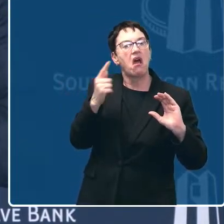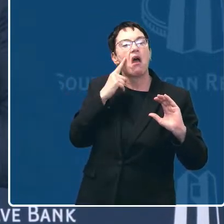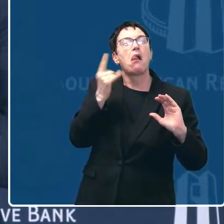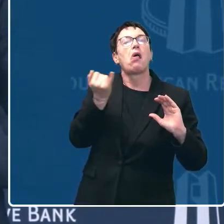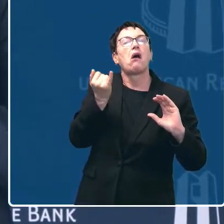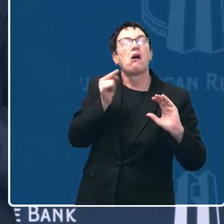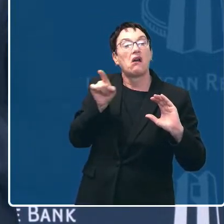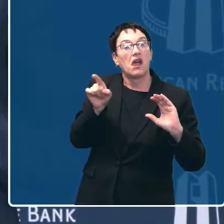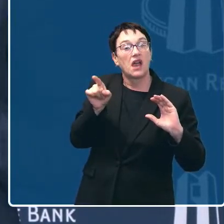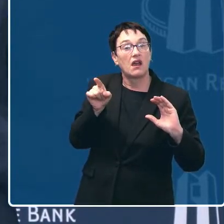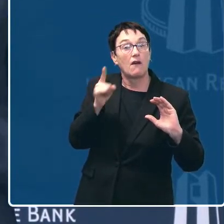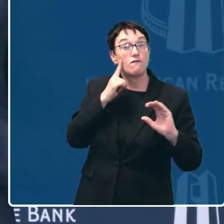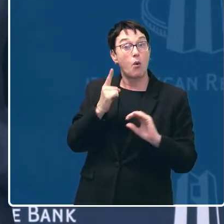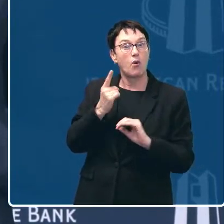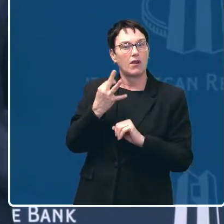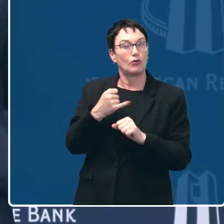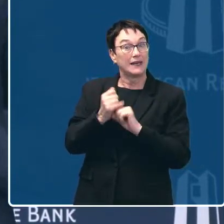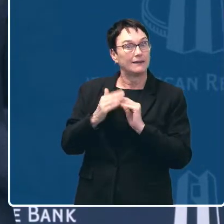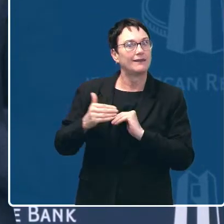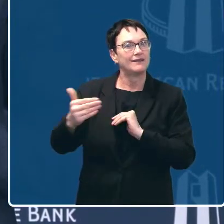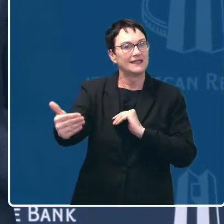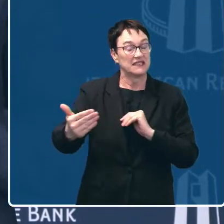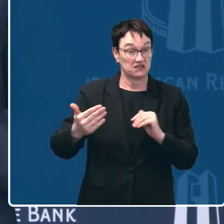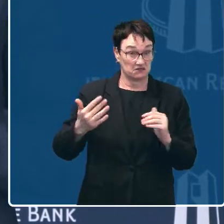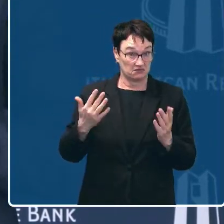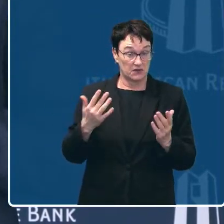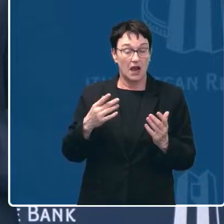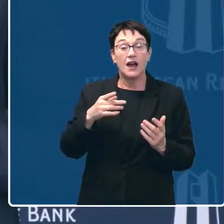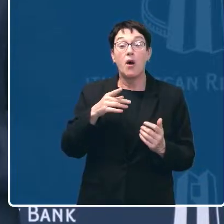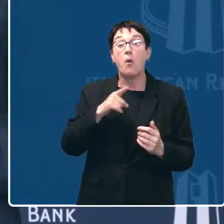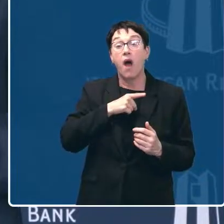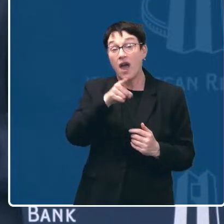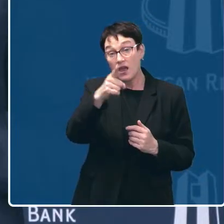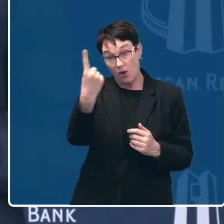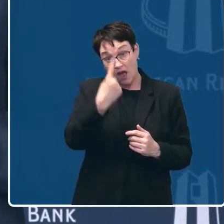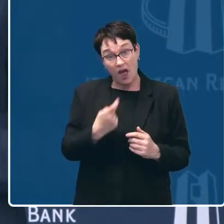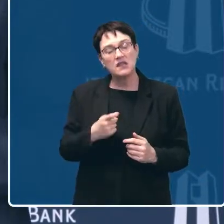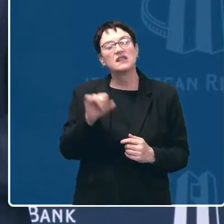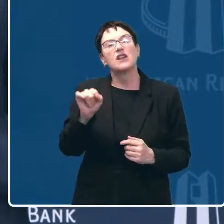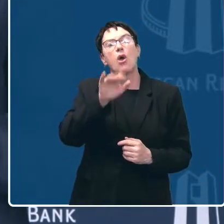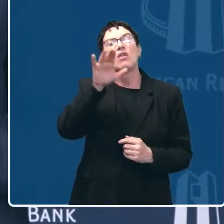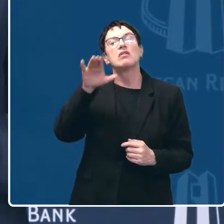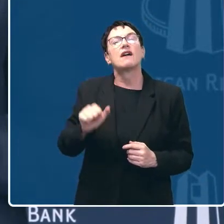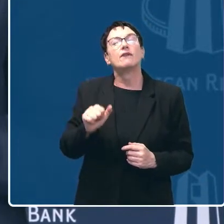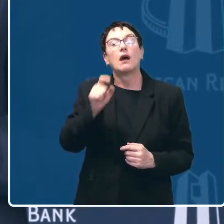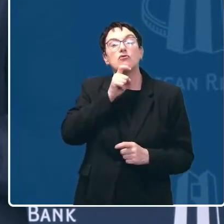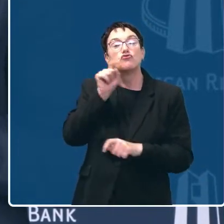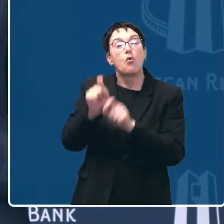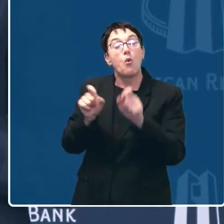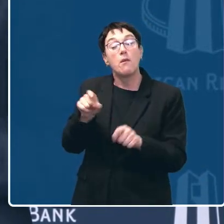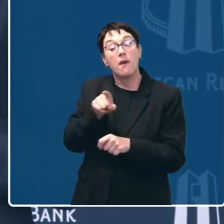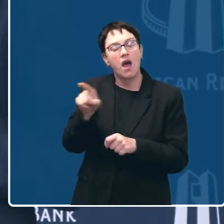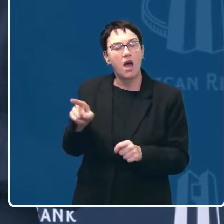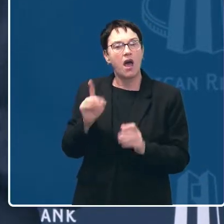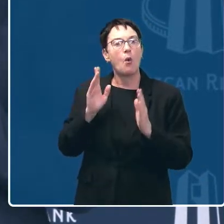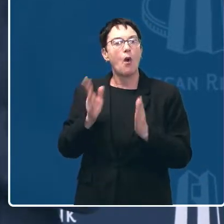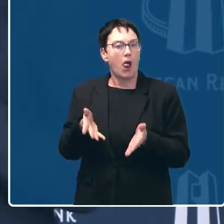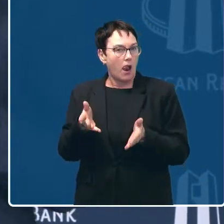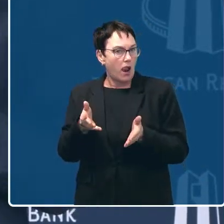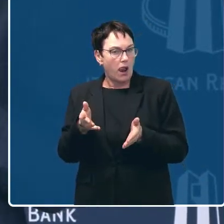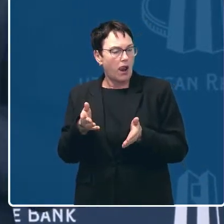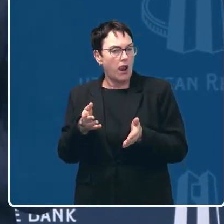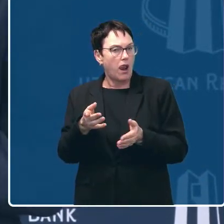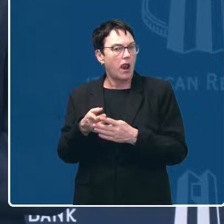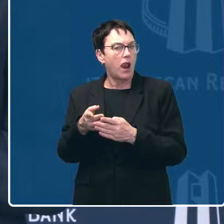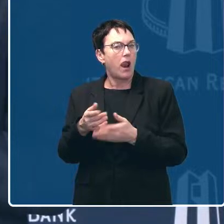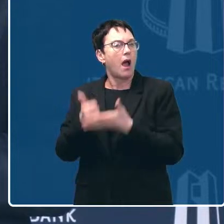next 3 years? So you wanted to know how will South African consumers benefit? It depends if they are borrowers or savers,